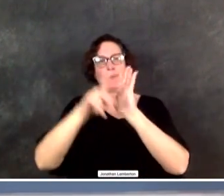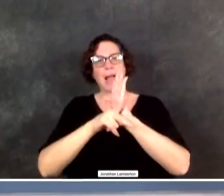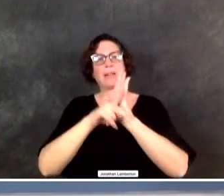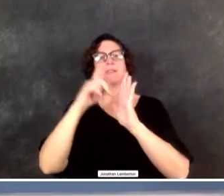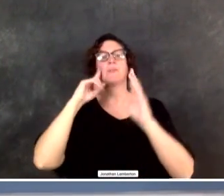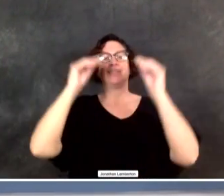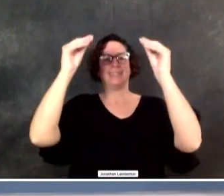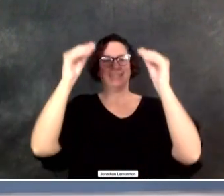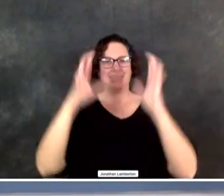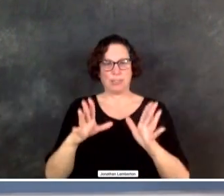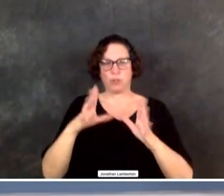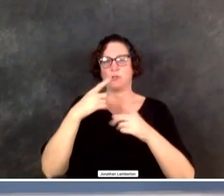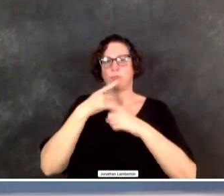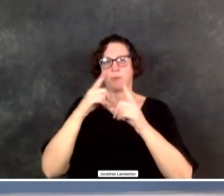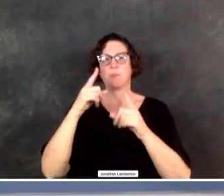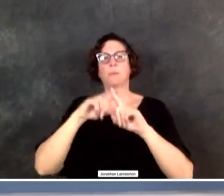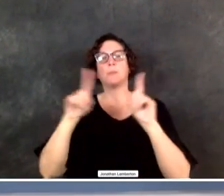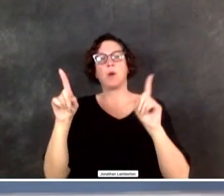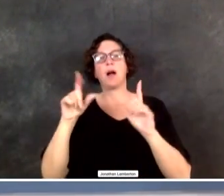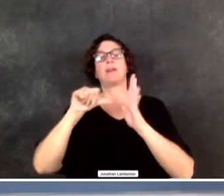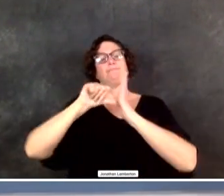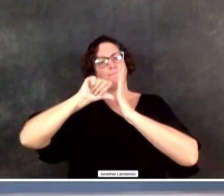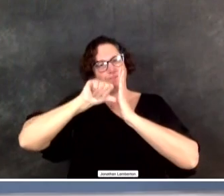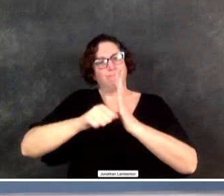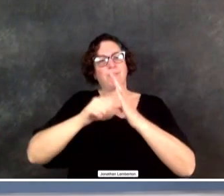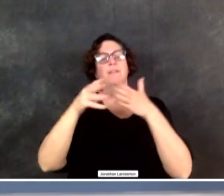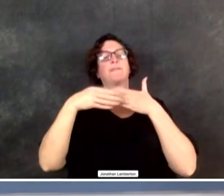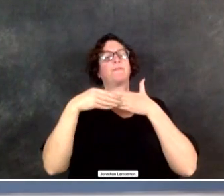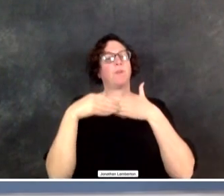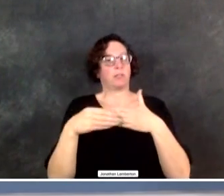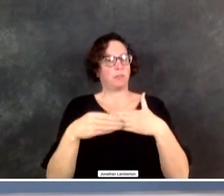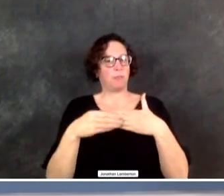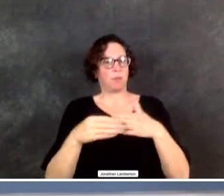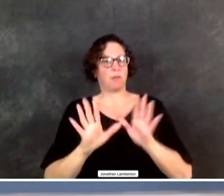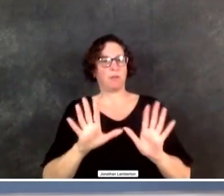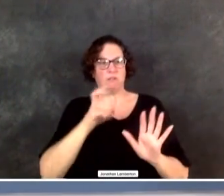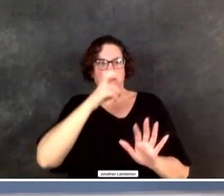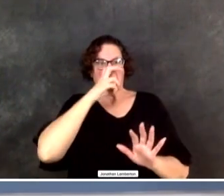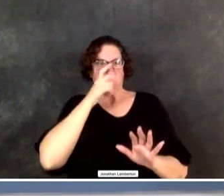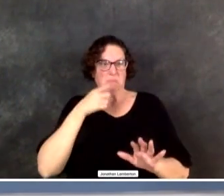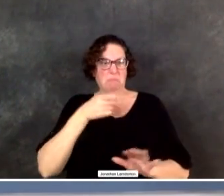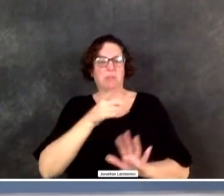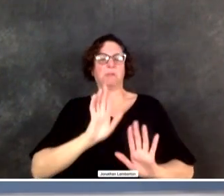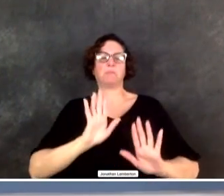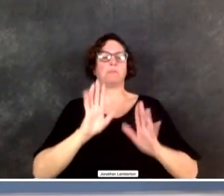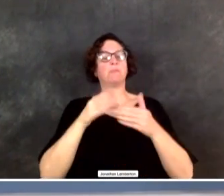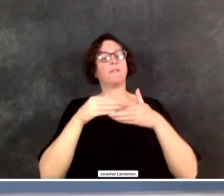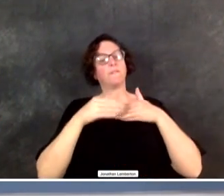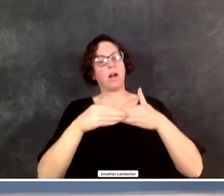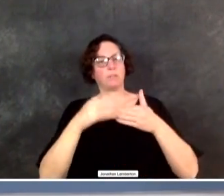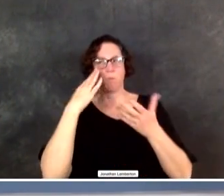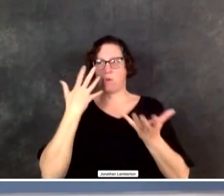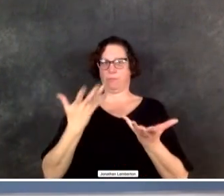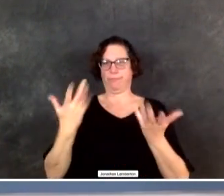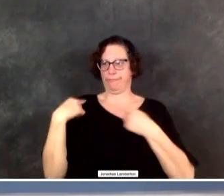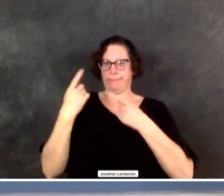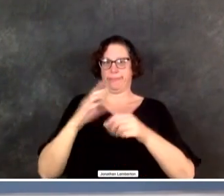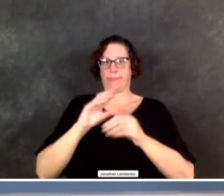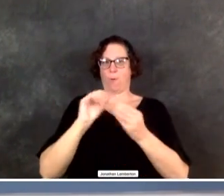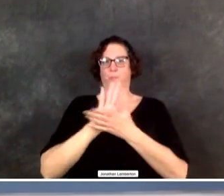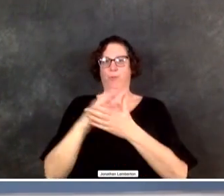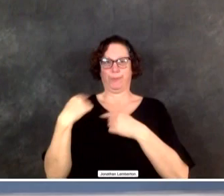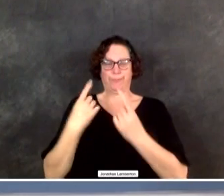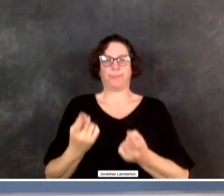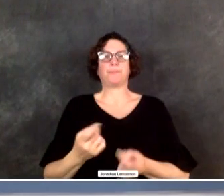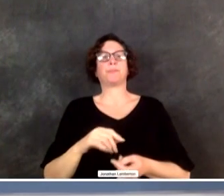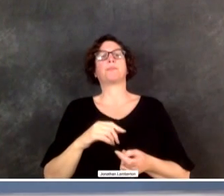year. The bottom line here is that we want students to continue to engage academically, but what we're